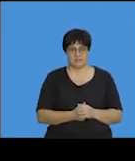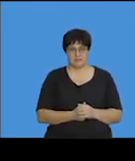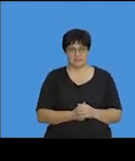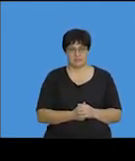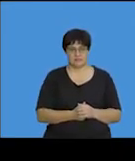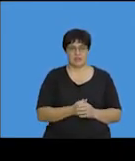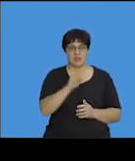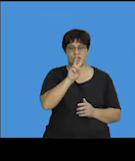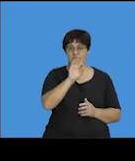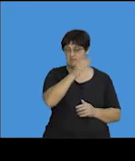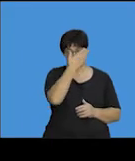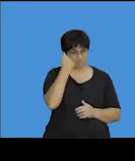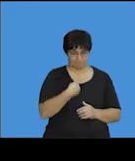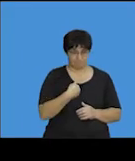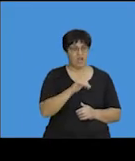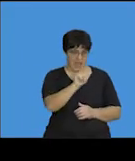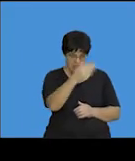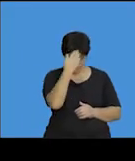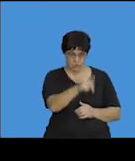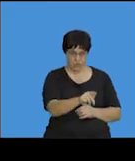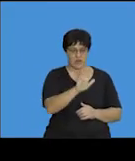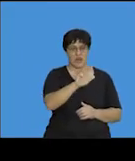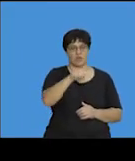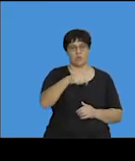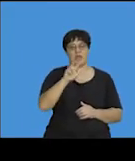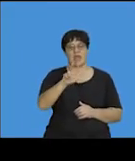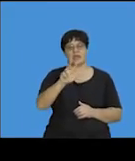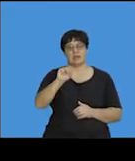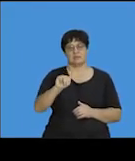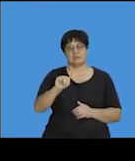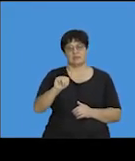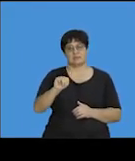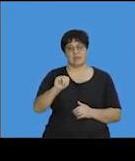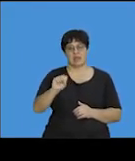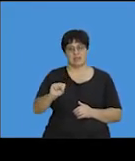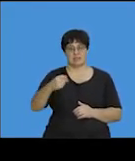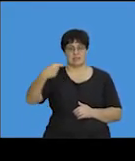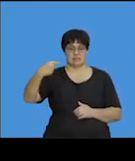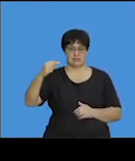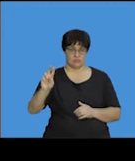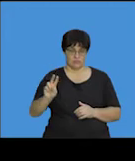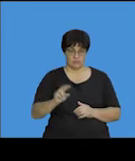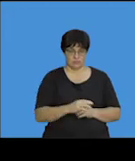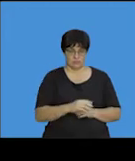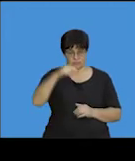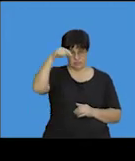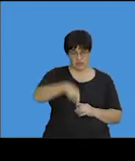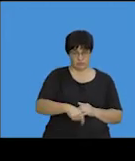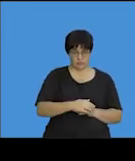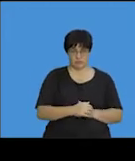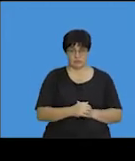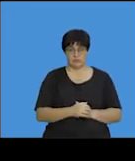I don't know VF. I know A, which is 9,8 meters per second squared down. I